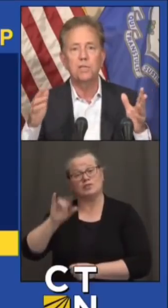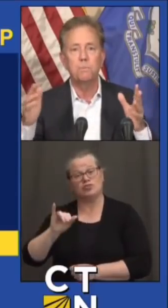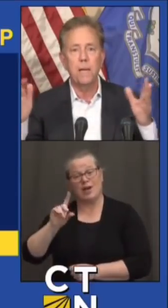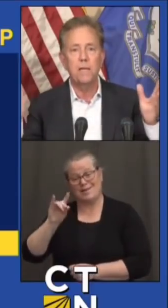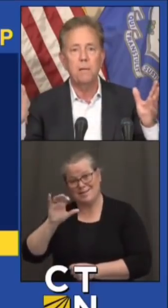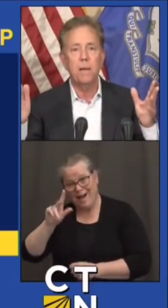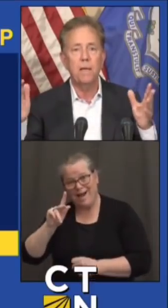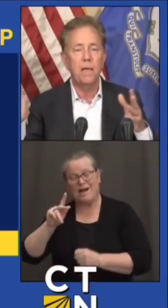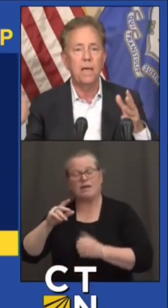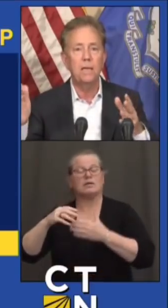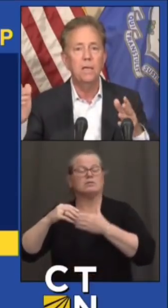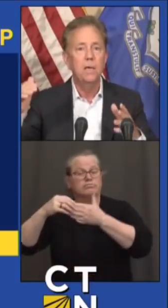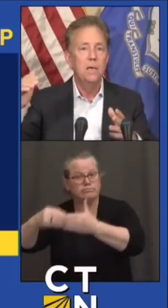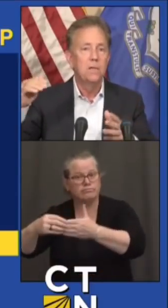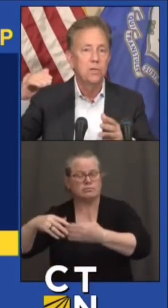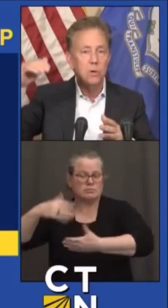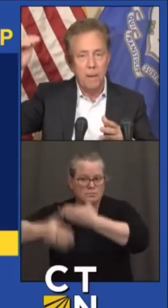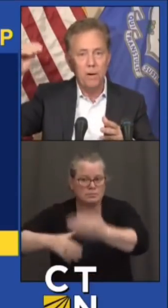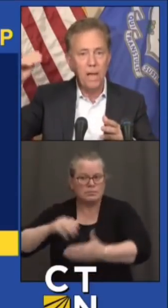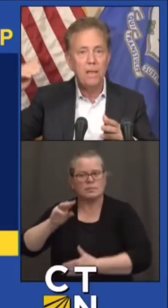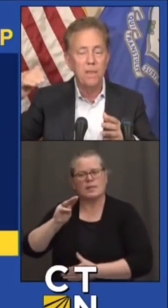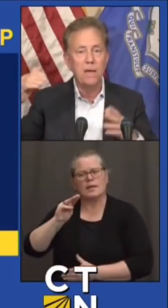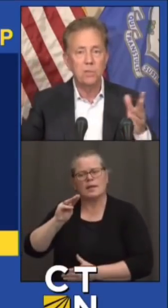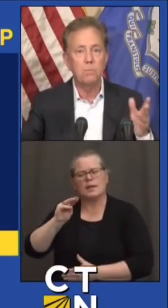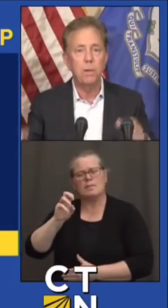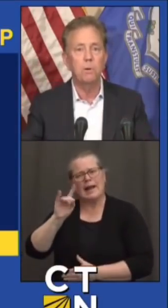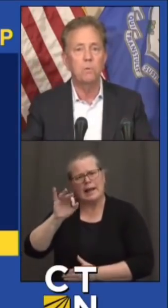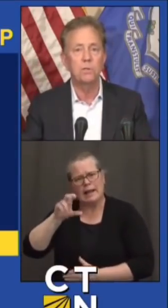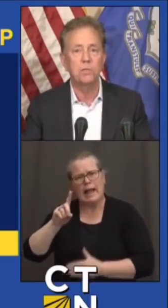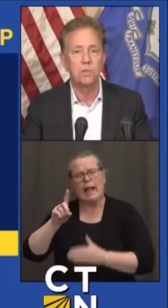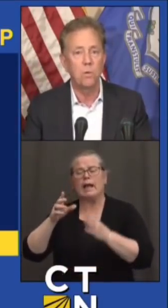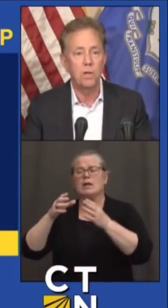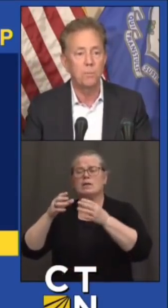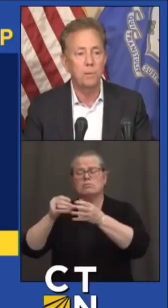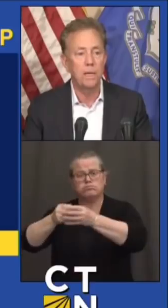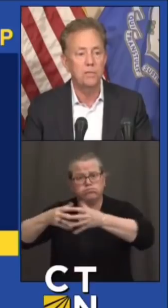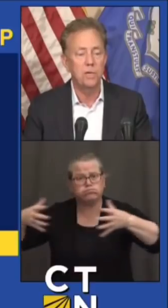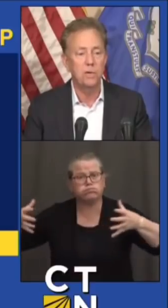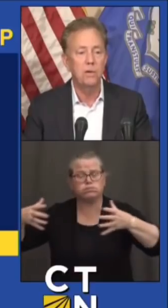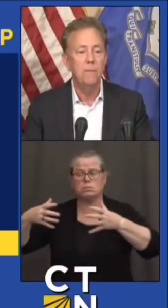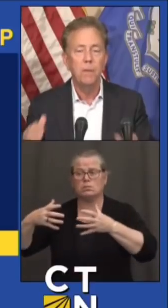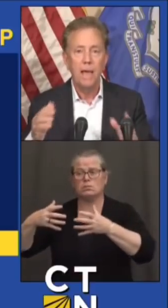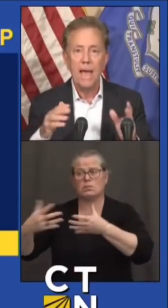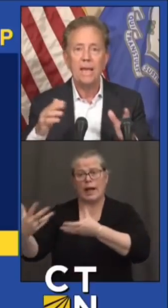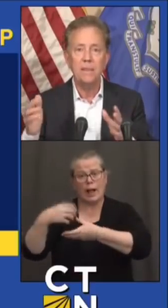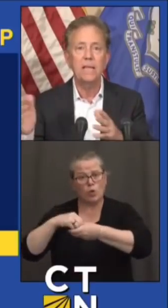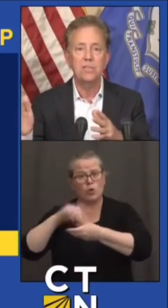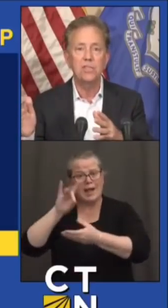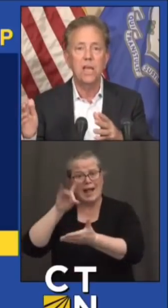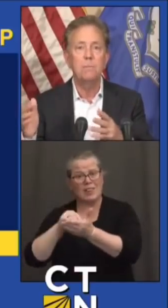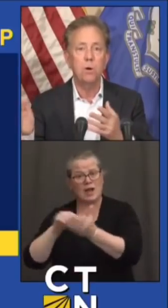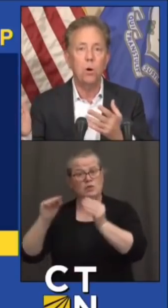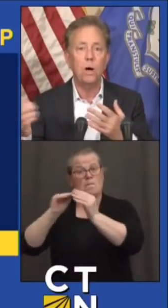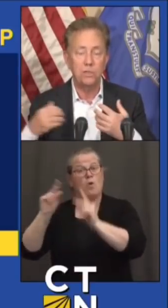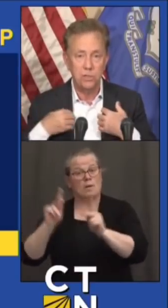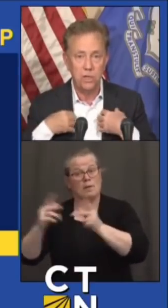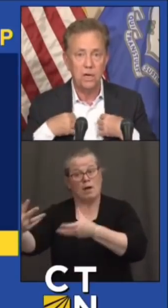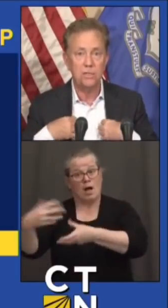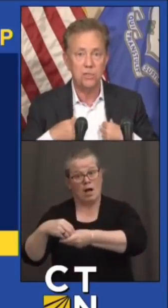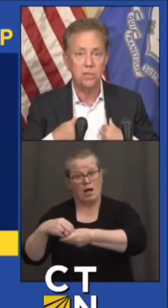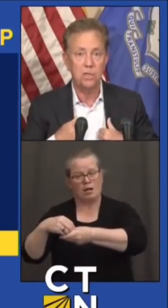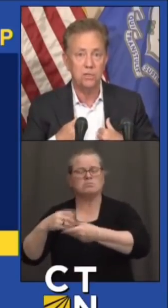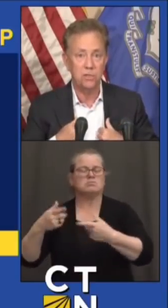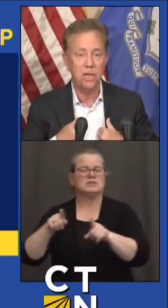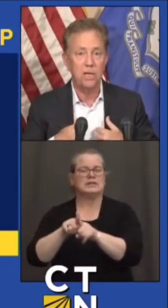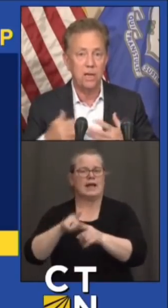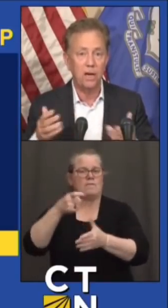simply expanding Medicaid to about 8,000 people, which is one of the plans here, at that same cost to